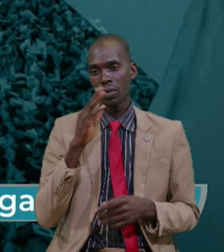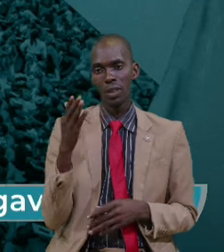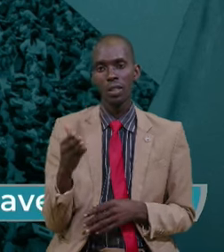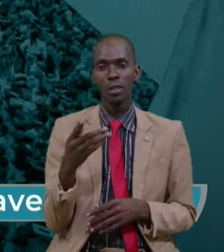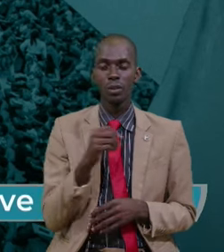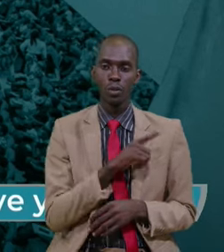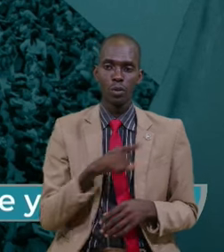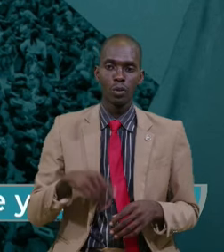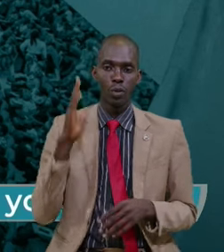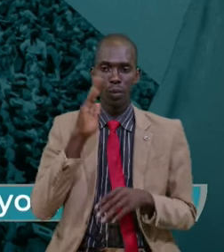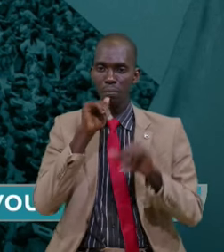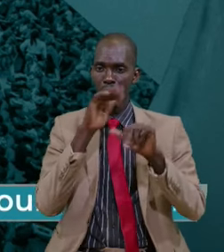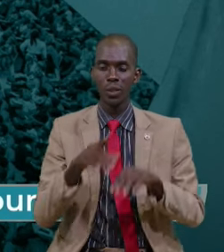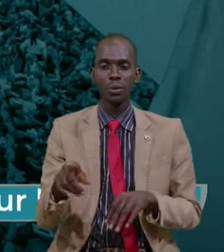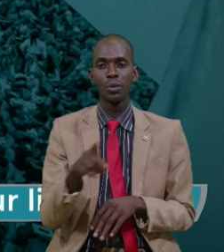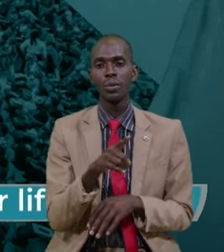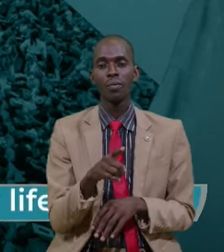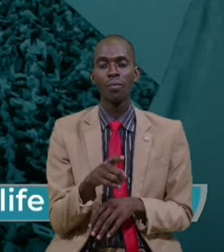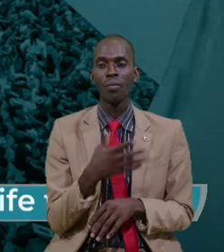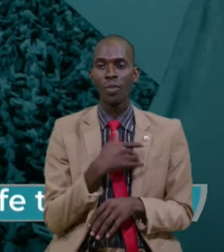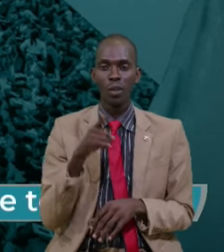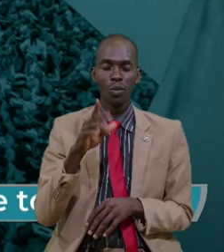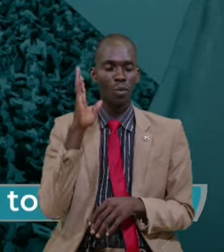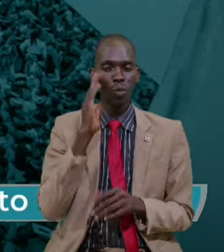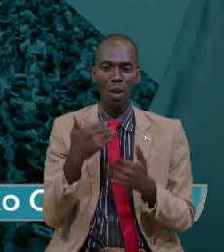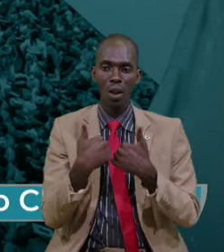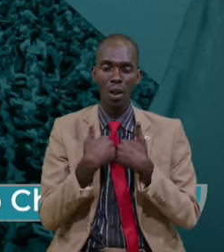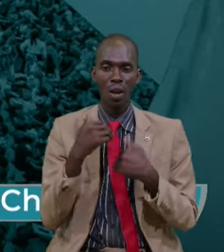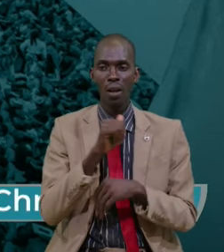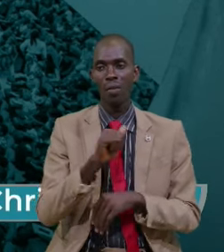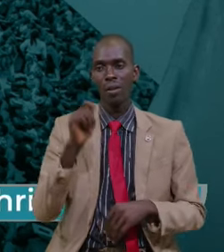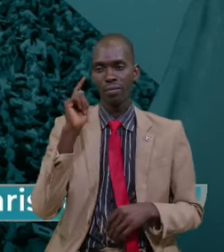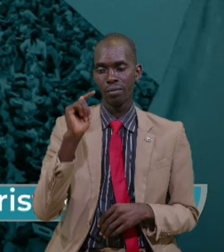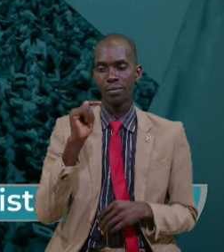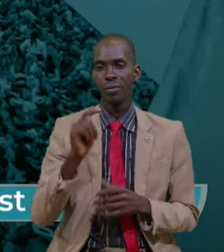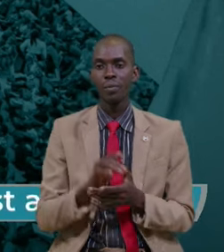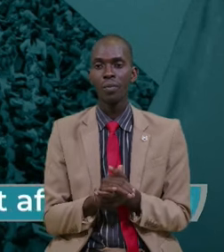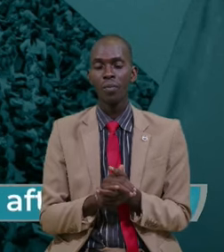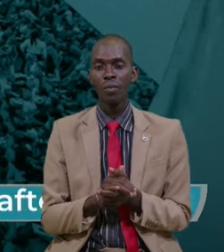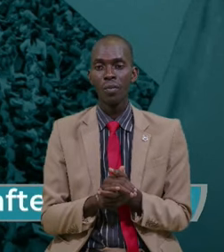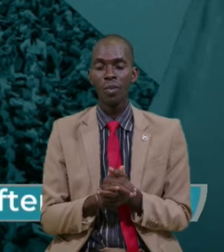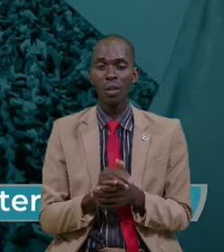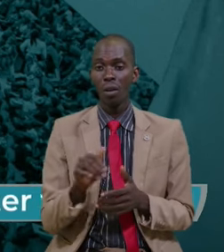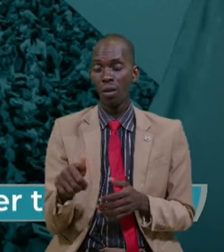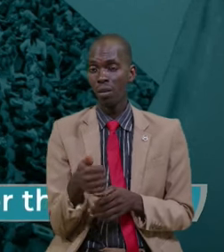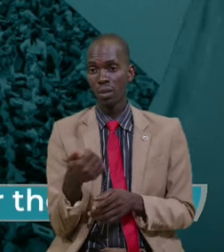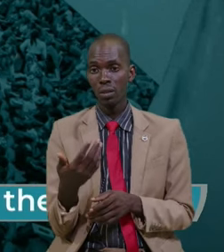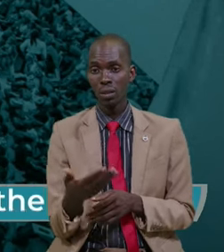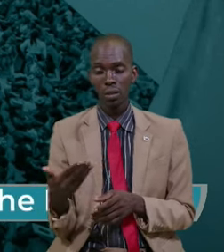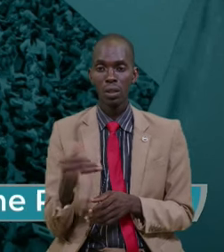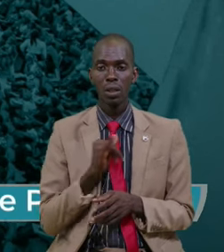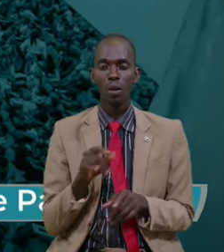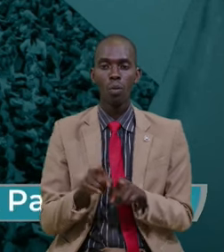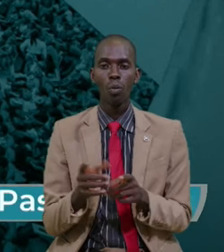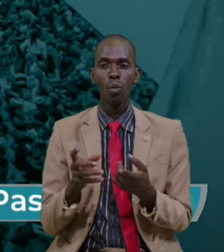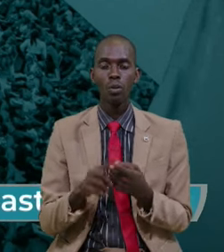you, and you'll have a testimony. In addition to that, I also want to inform you that